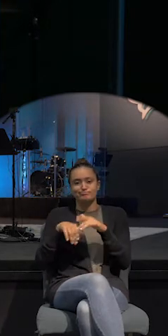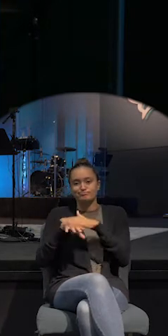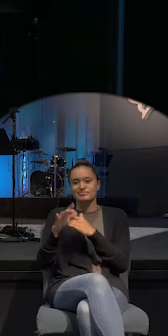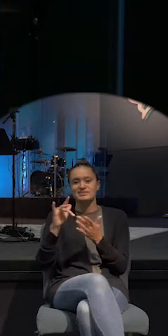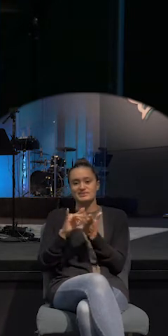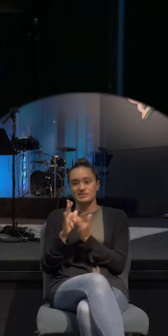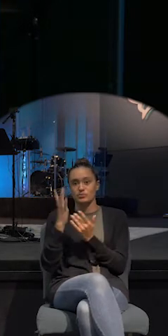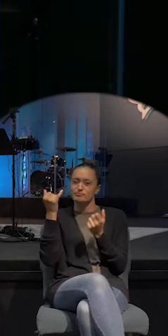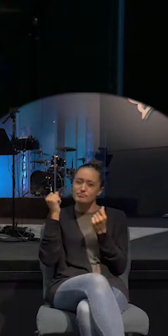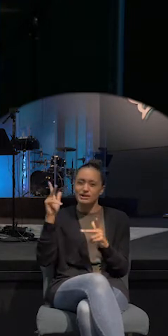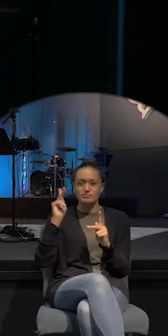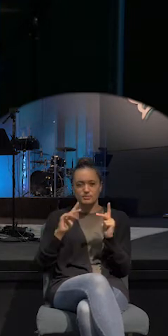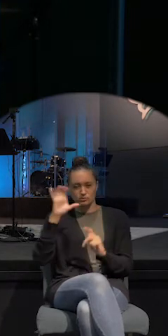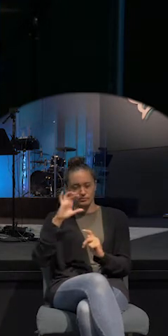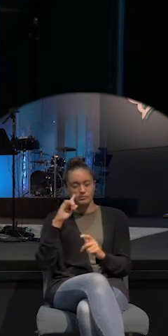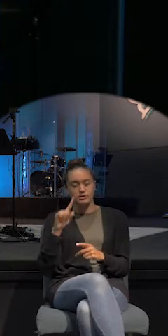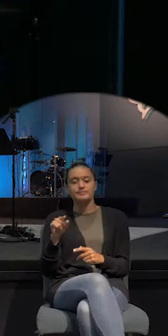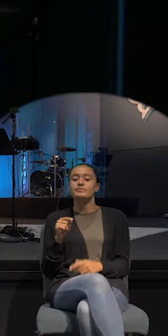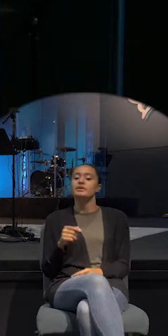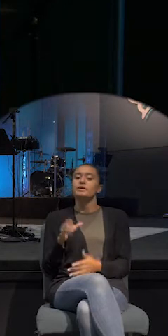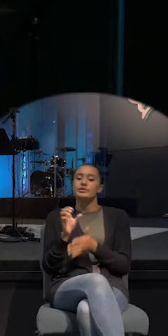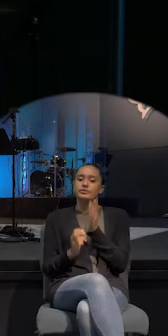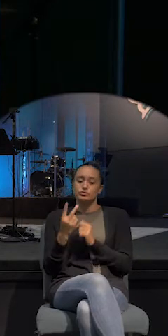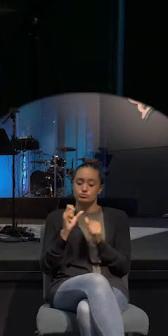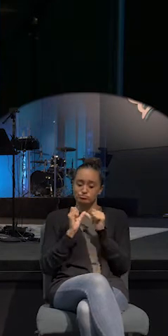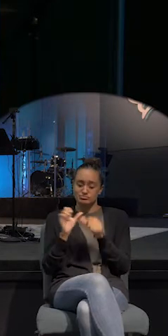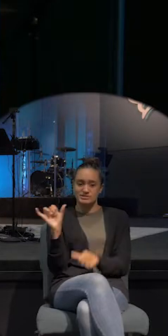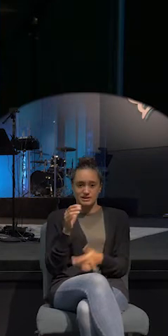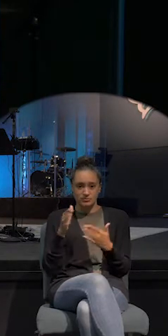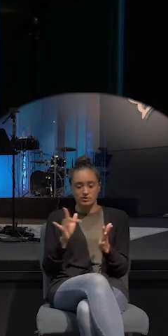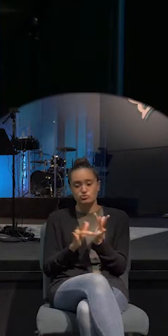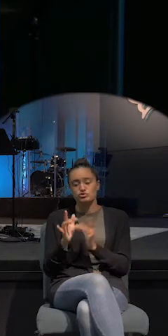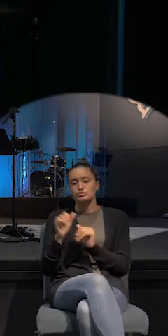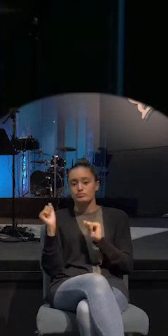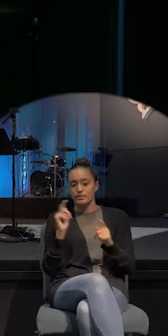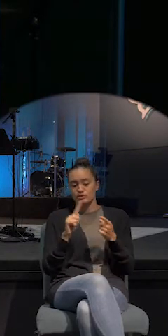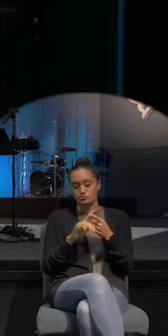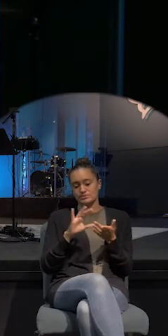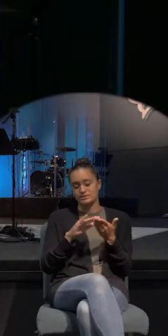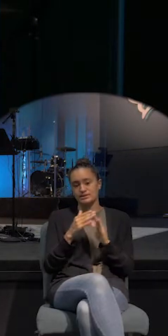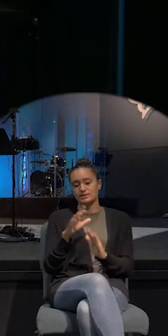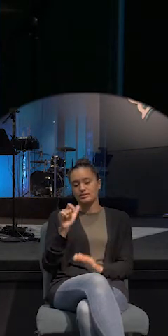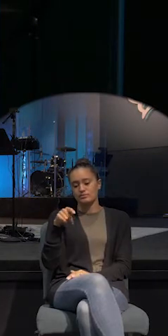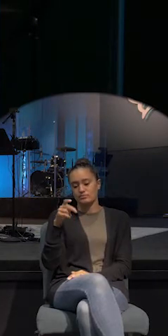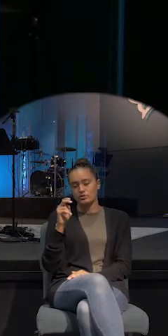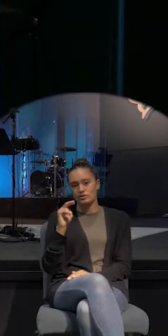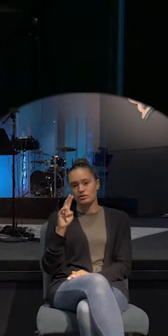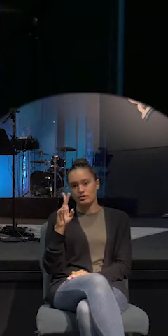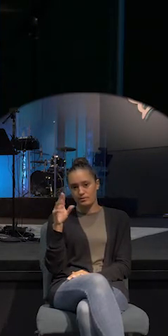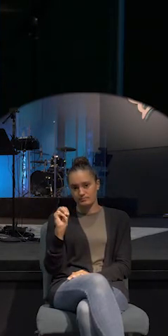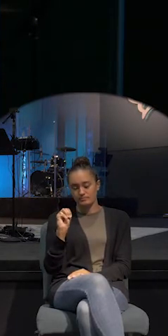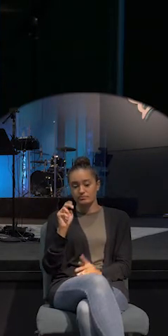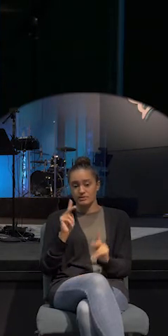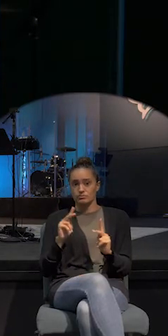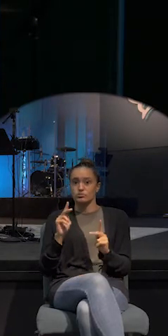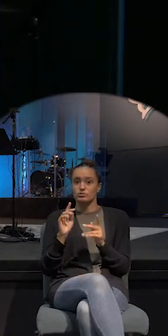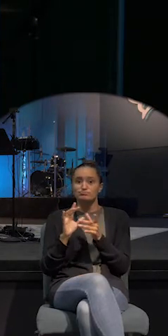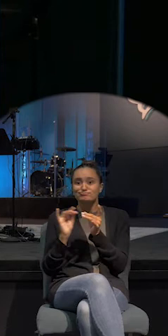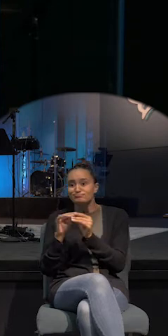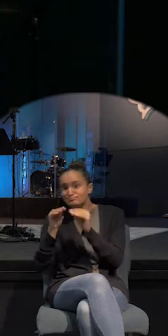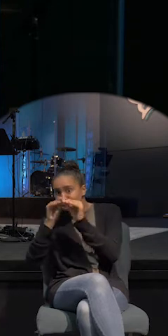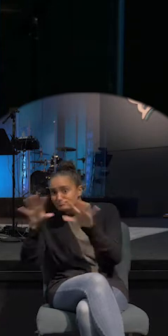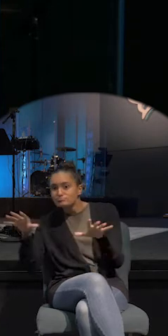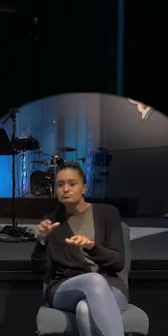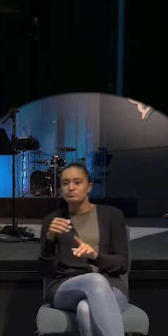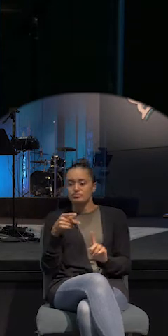2 continued in the same way. Jesus returned to the city of Capernaum. People heard that he was in Peter's home, and the